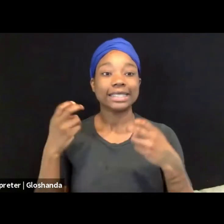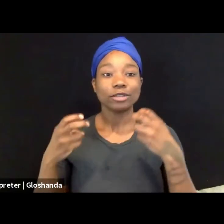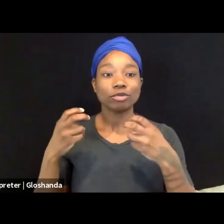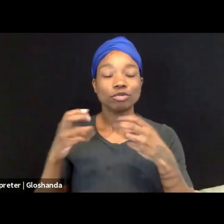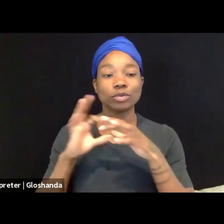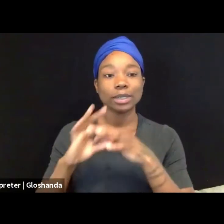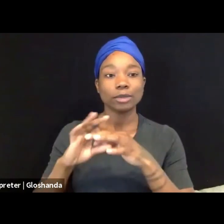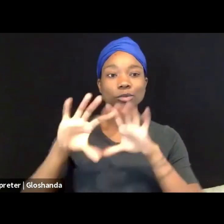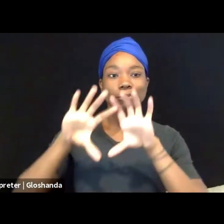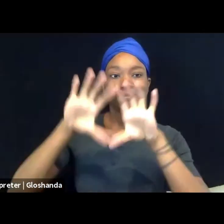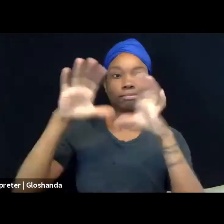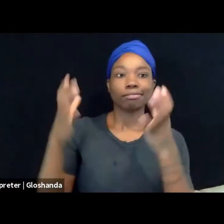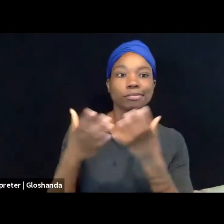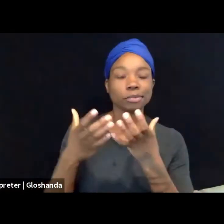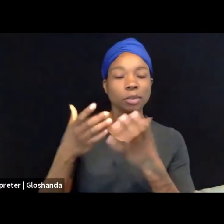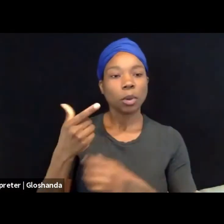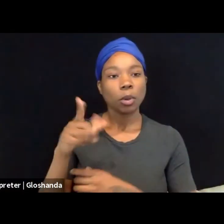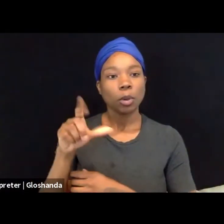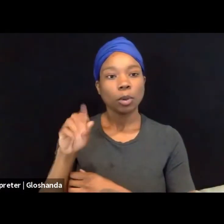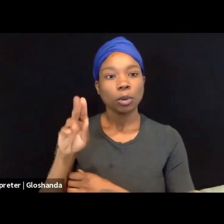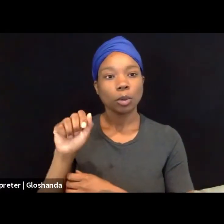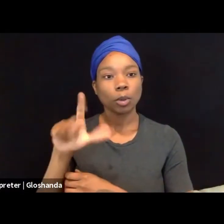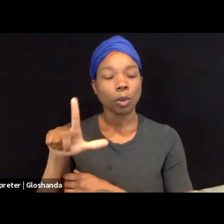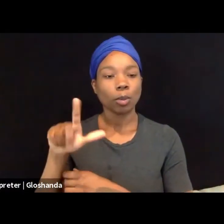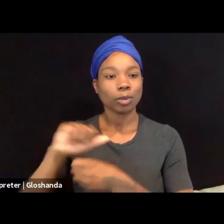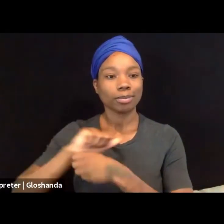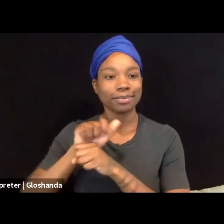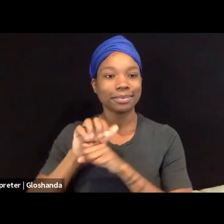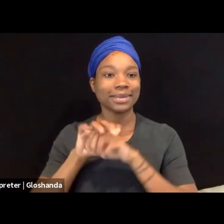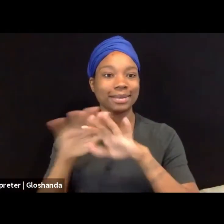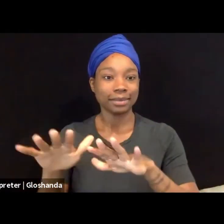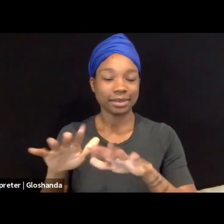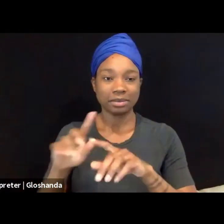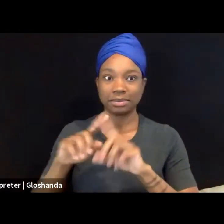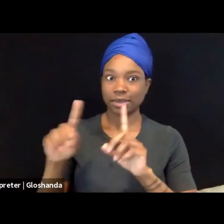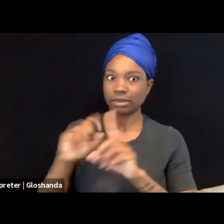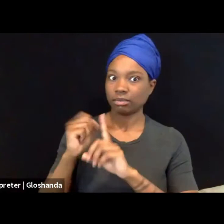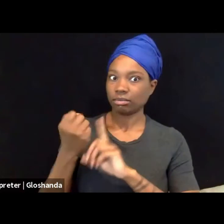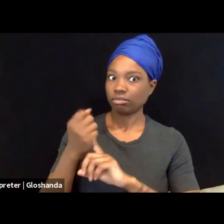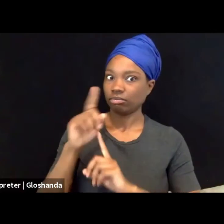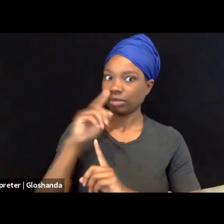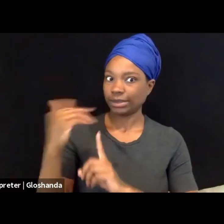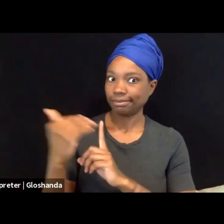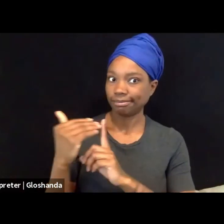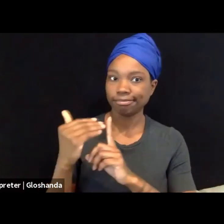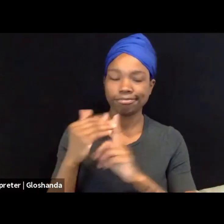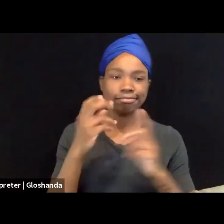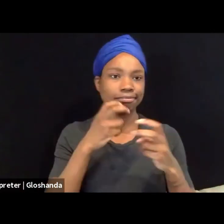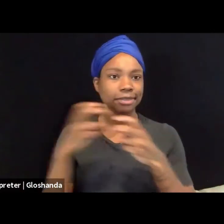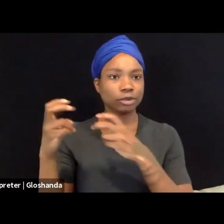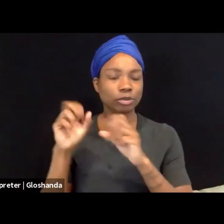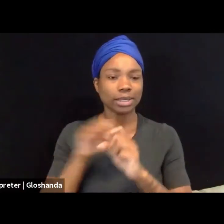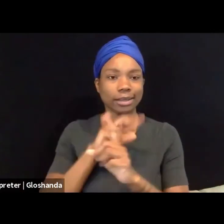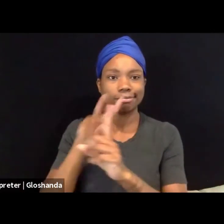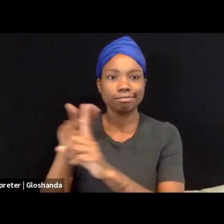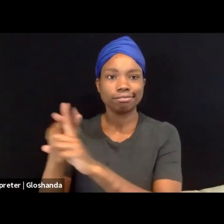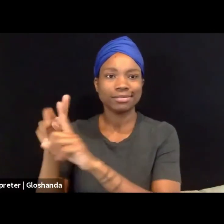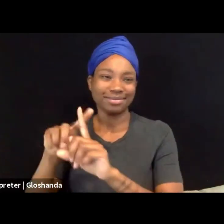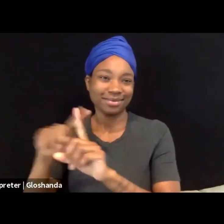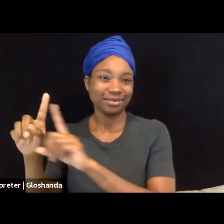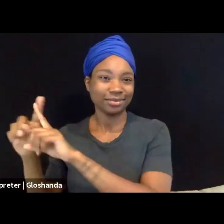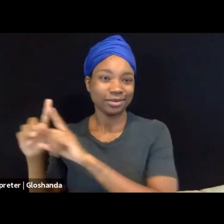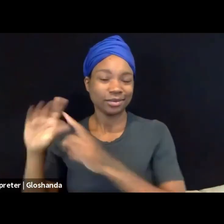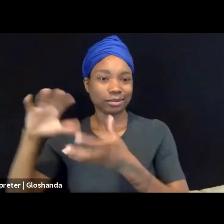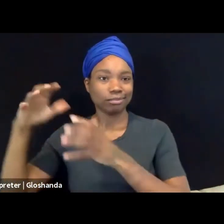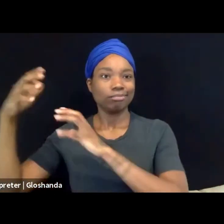pandemic. But as Providence reminds, these same issues are applicable to a number of other types of disasters. In fact,